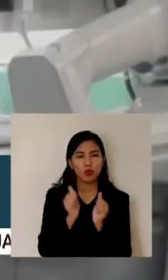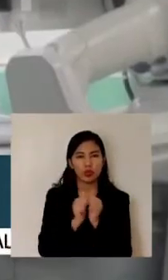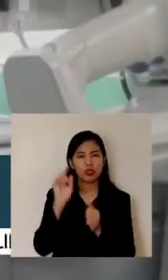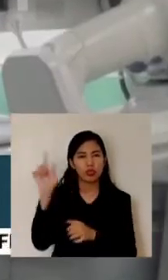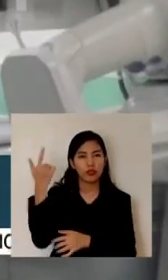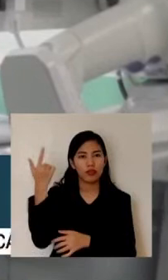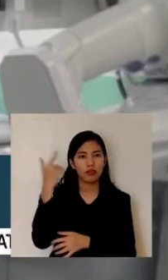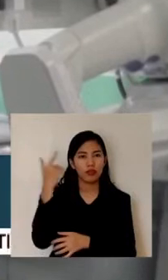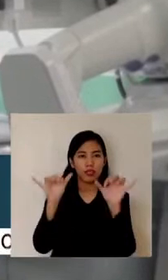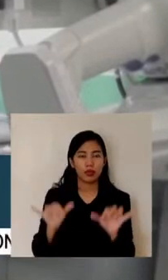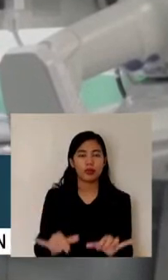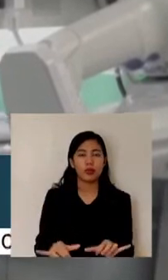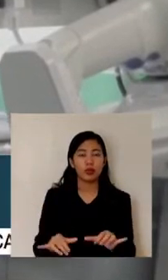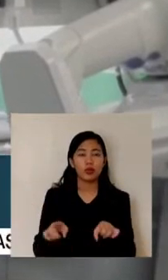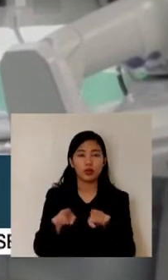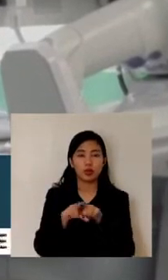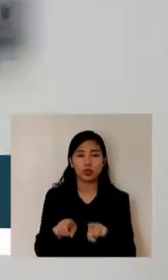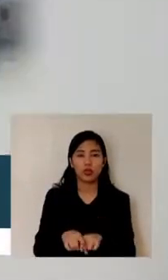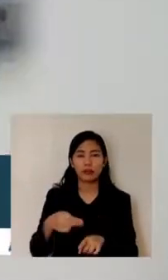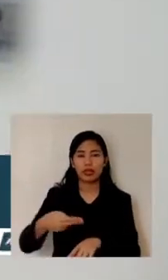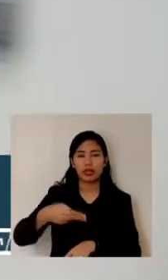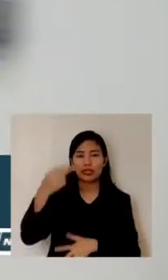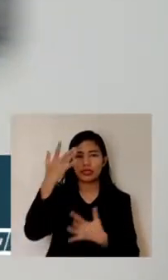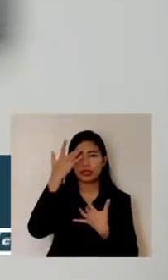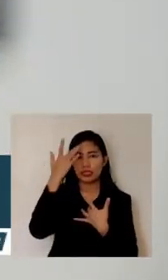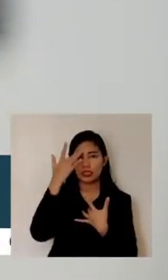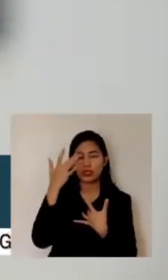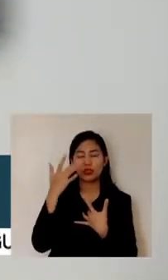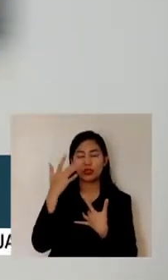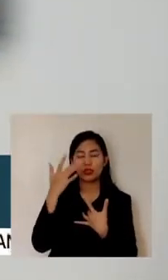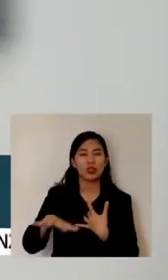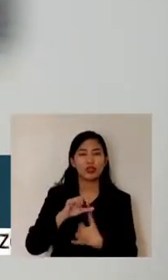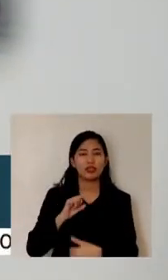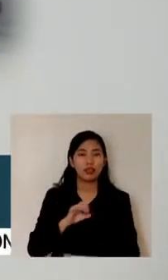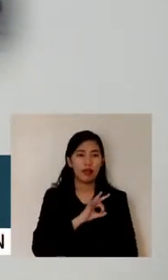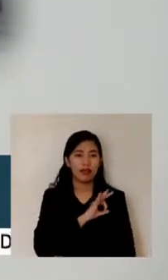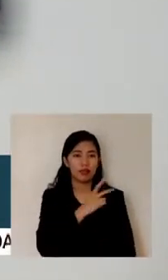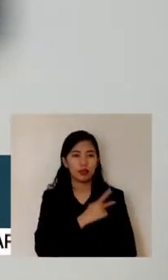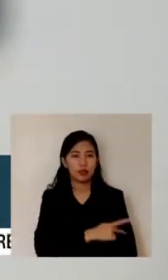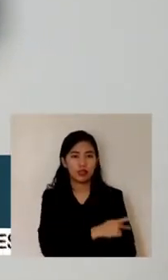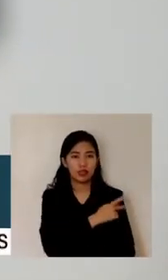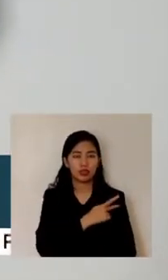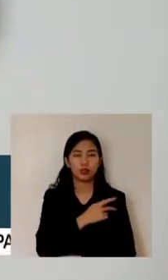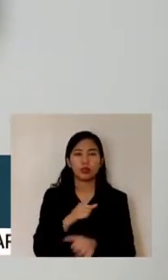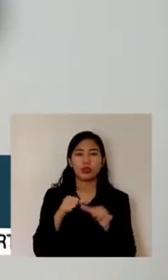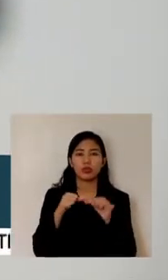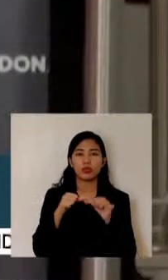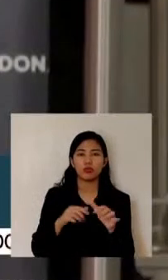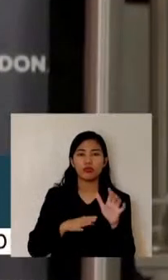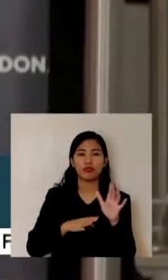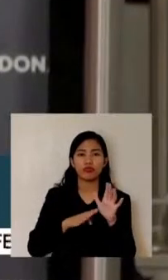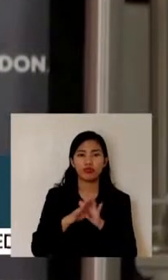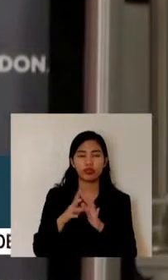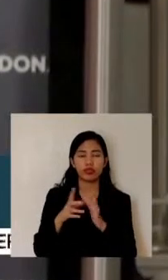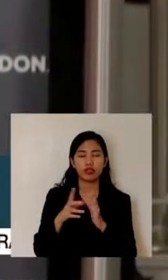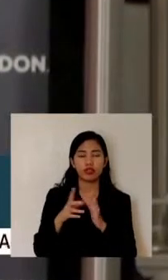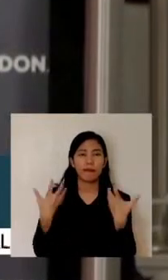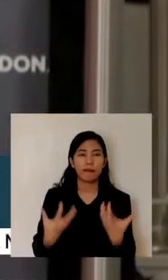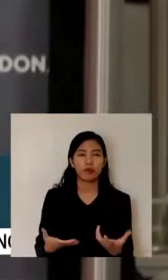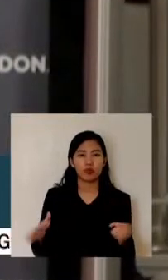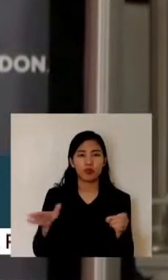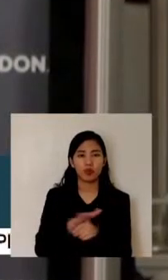the same time, high infection rates among staff and patients continue to weigh heavily on hospitals. The Met is